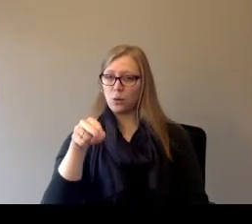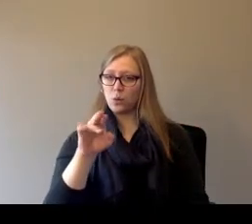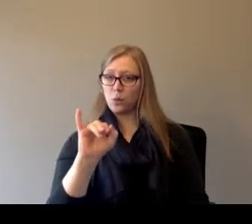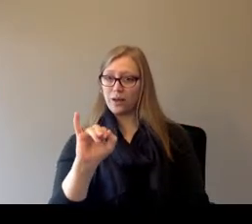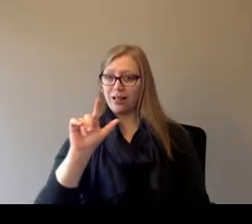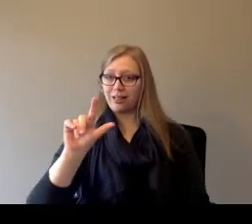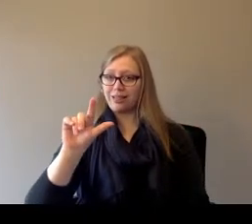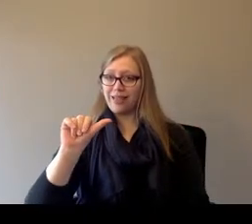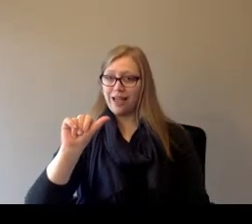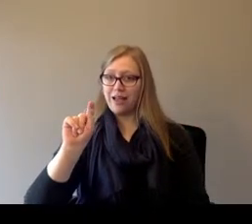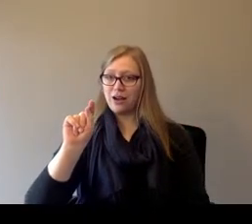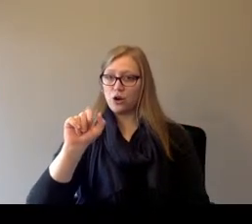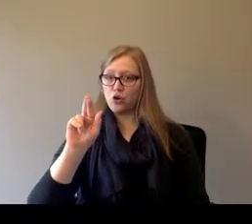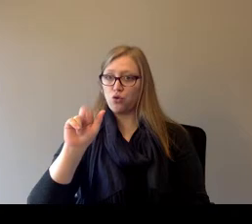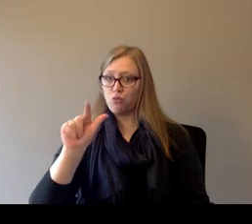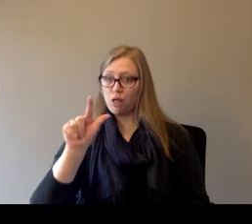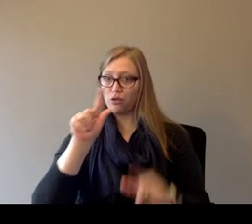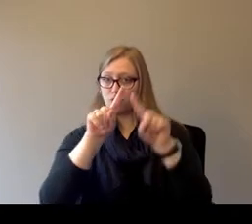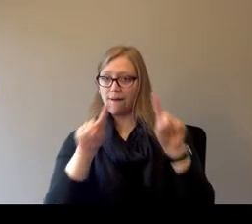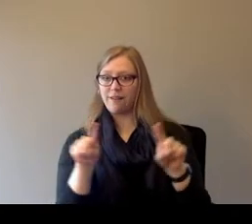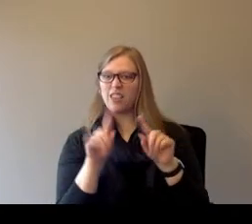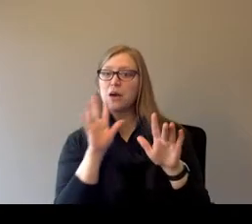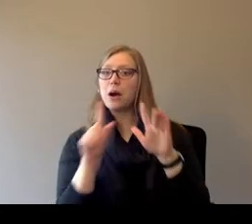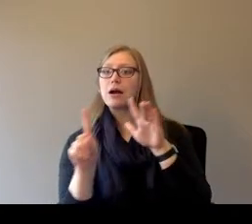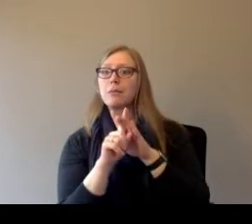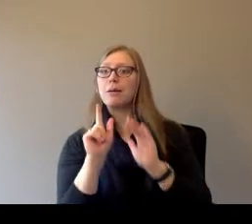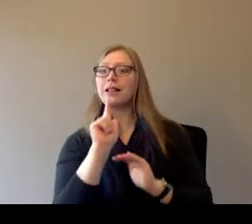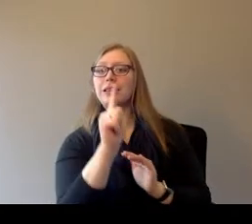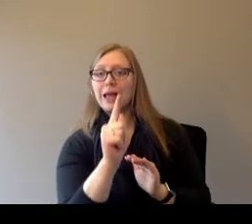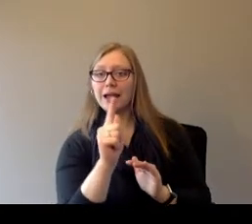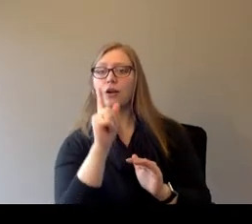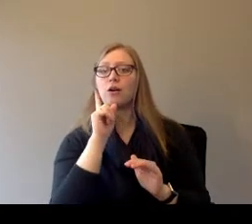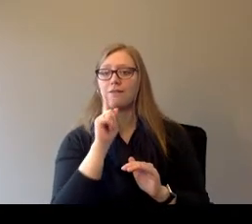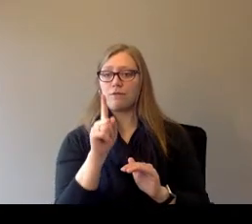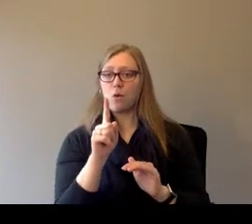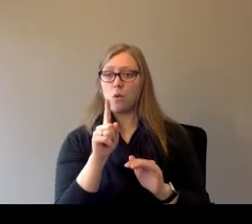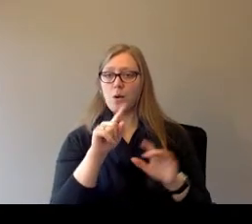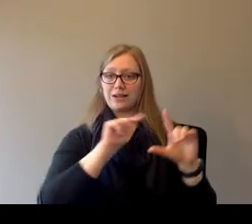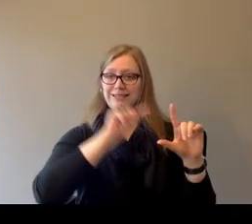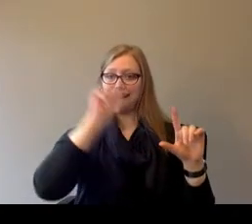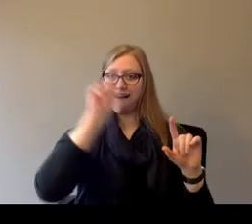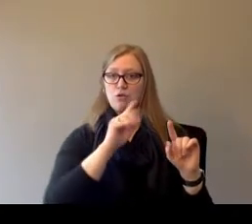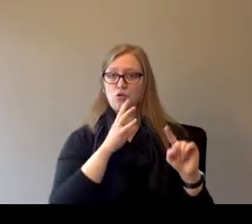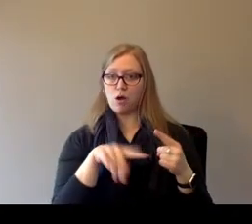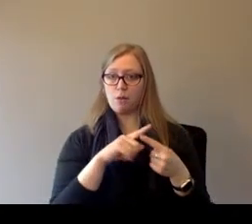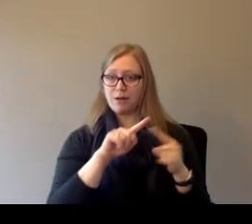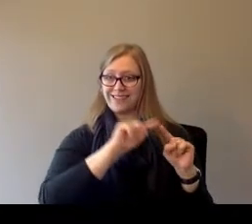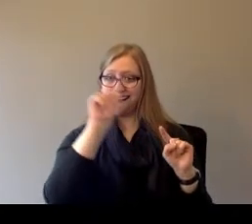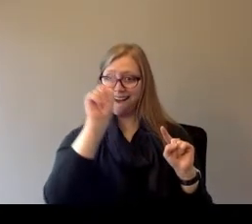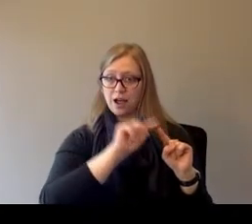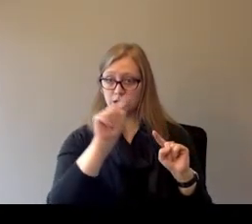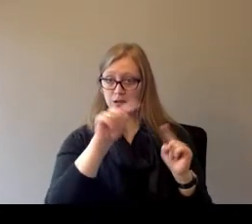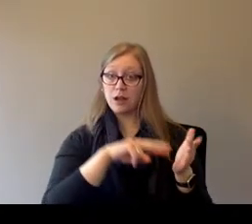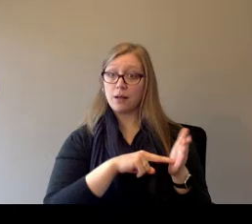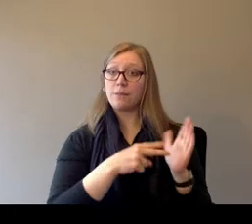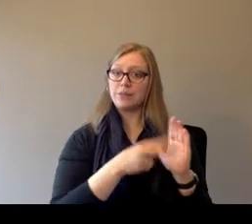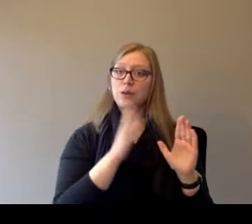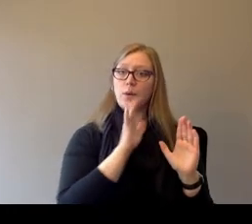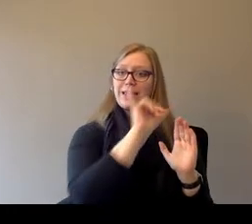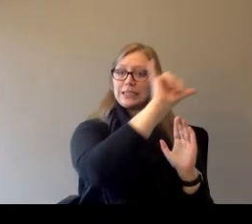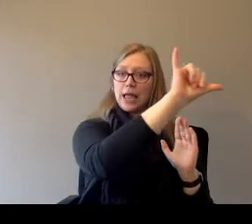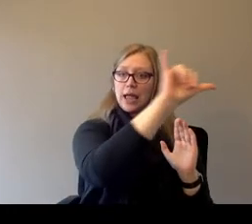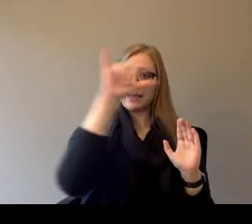it by side length. So if all the angles are the same measure, all the sides are also going to be the same length.